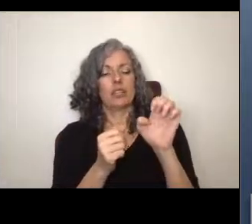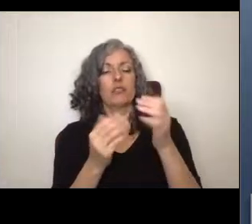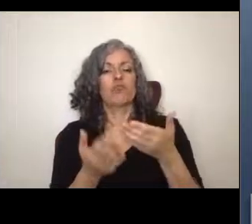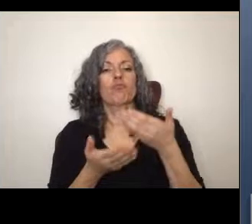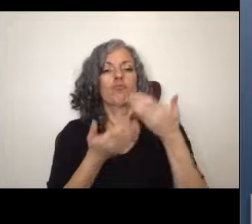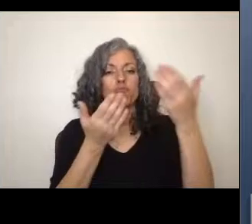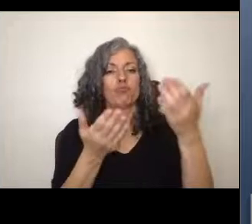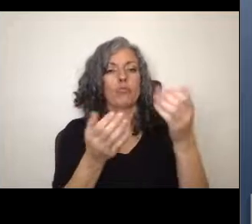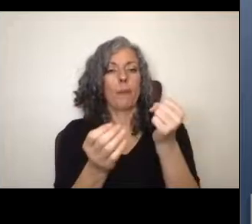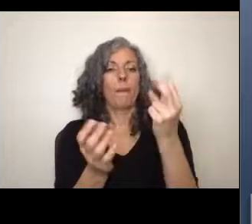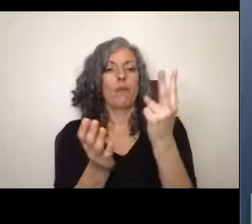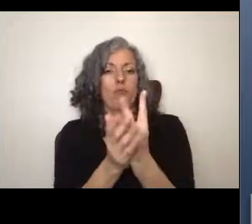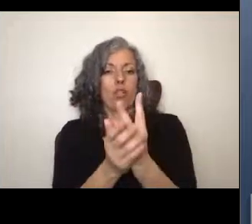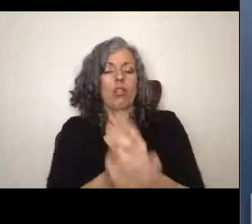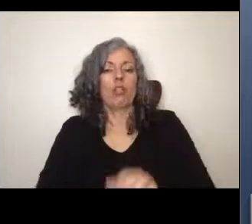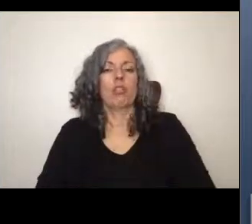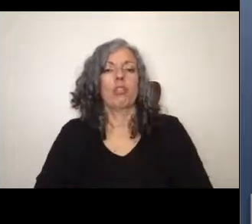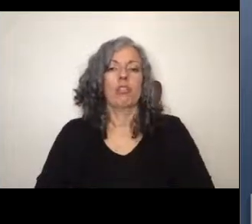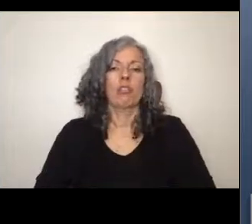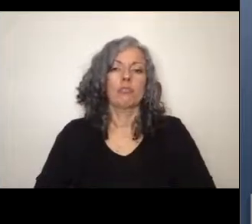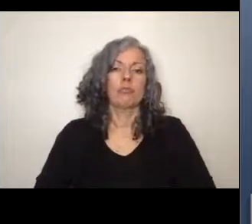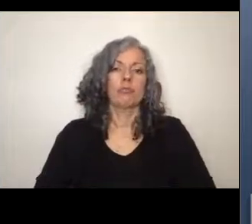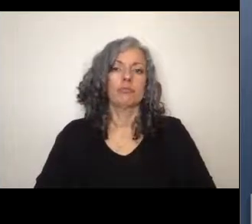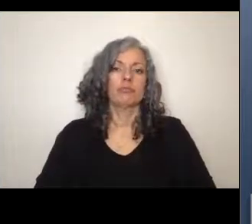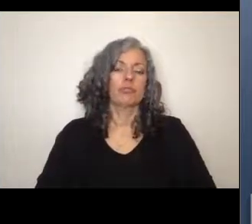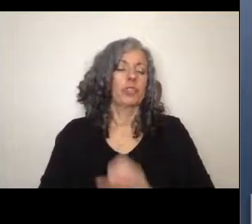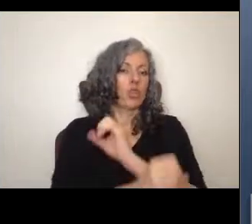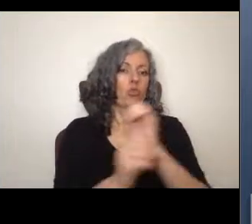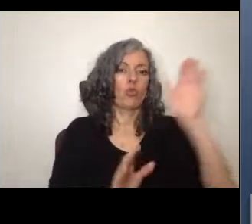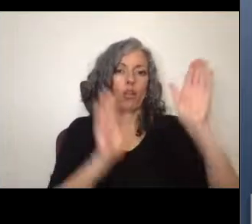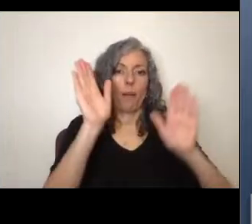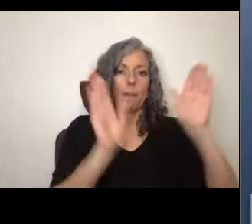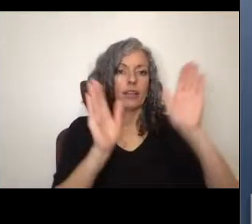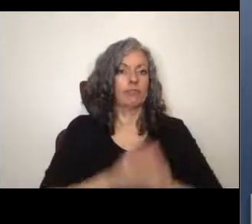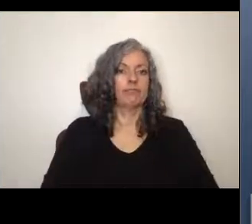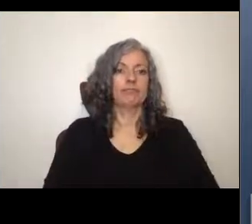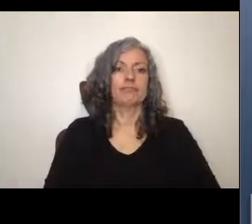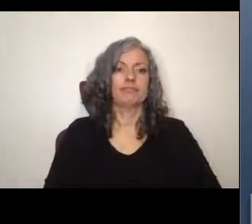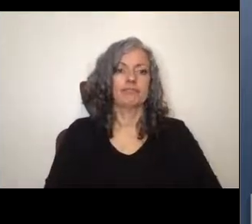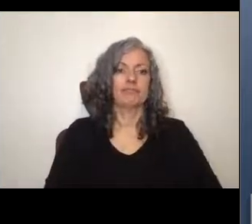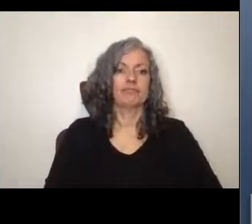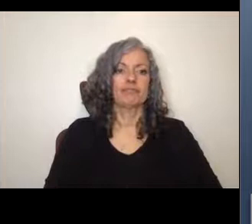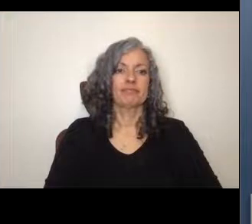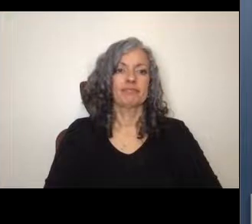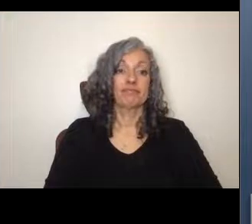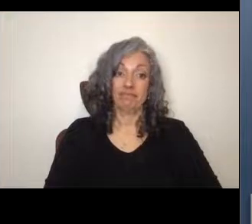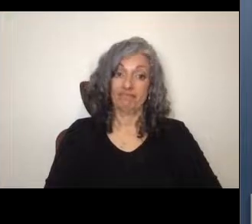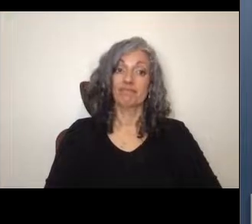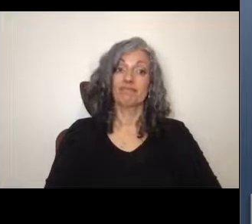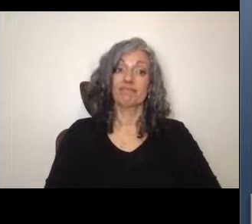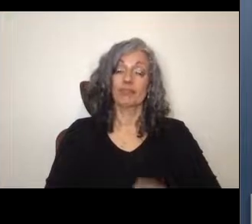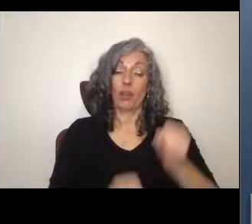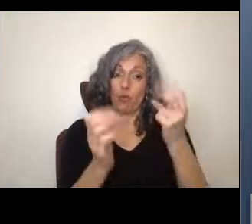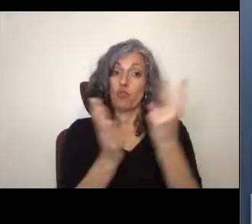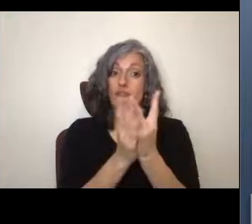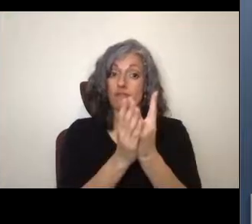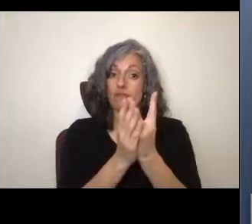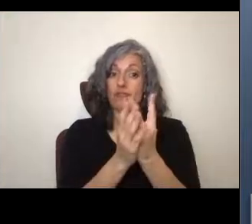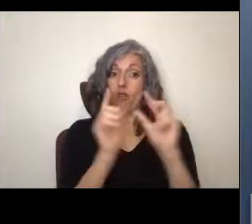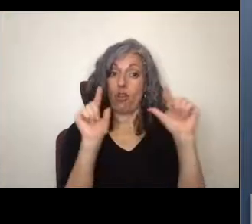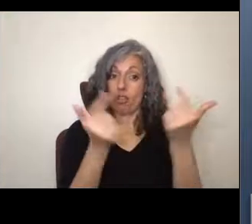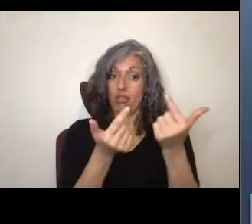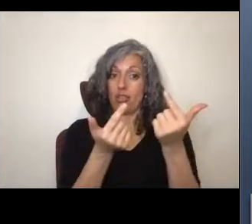Thank you. Justin? We have no public comment. Excellent. Commissioners, can we make a motion? So moved. Second. Frisbee,